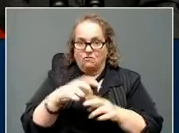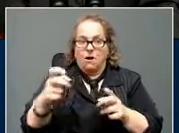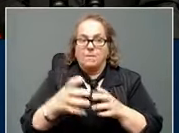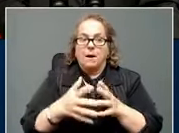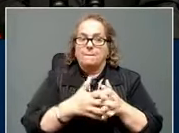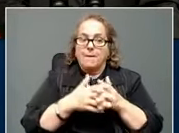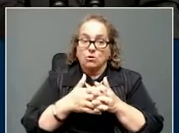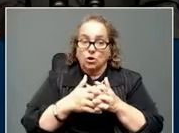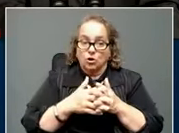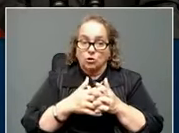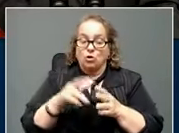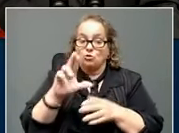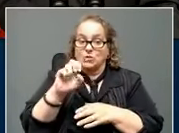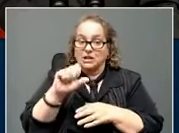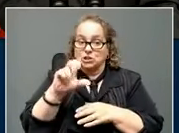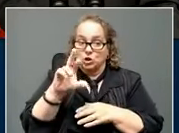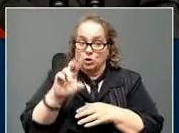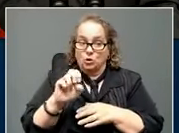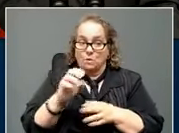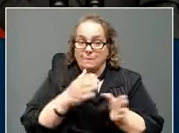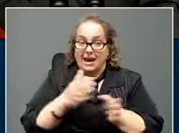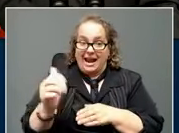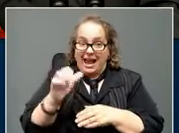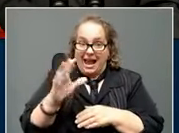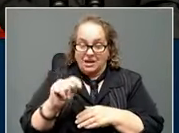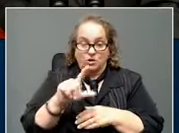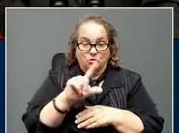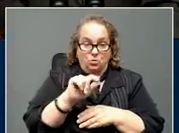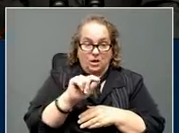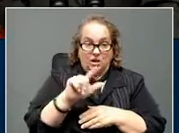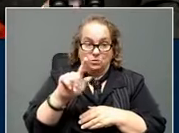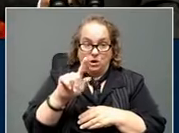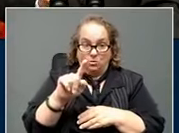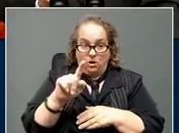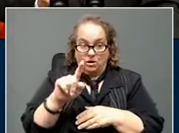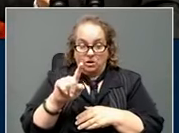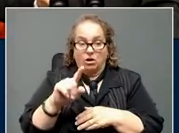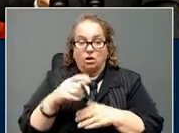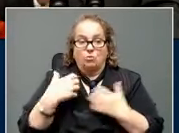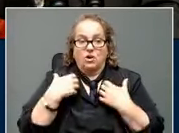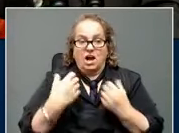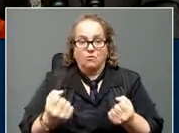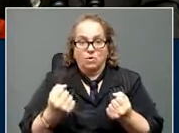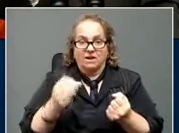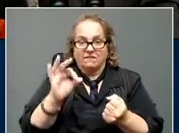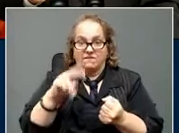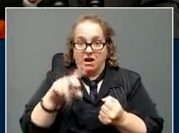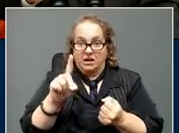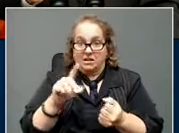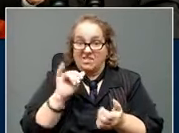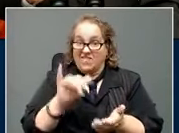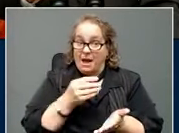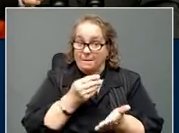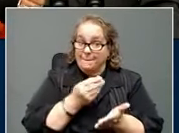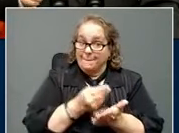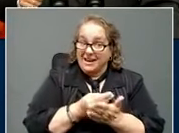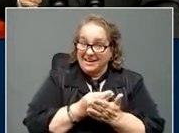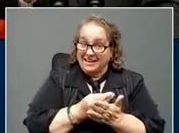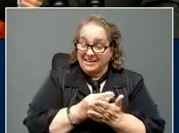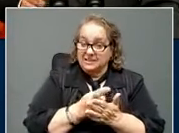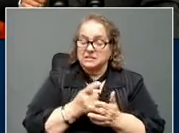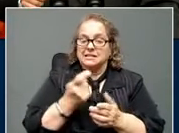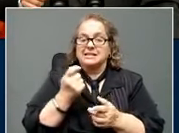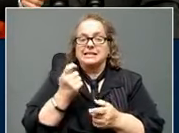2021 for the Coronavirus State Fiscal Recovery Fund. This allotment is a little bit smaller than what